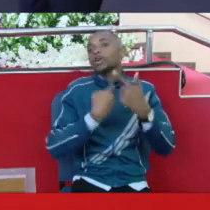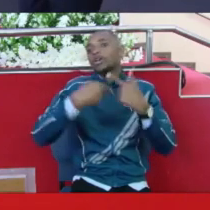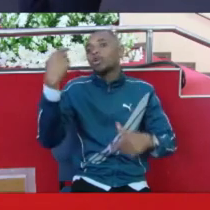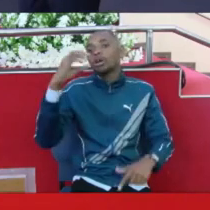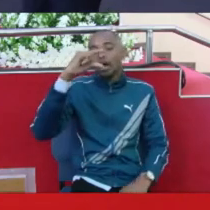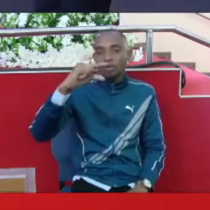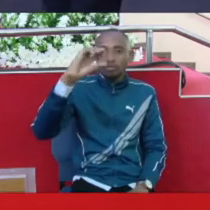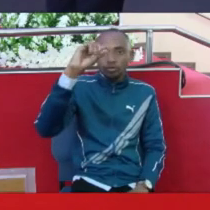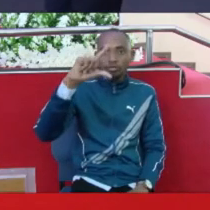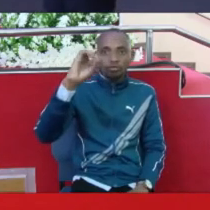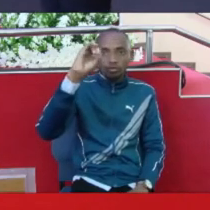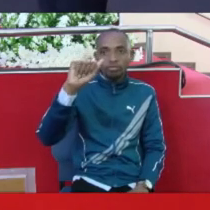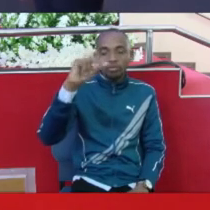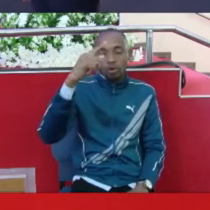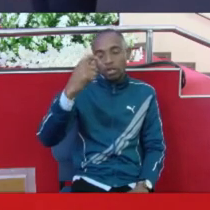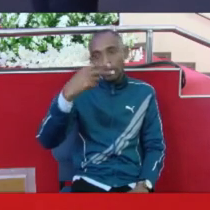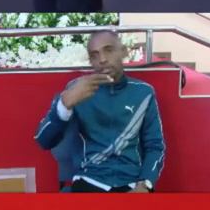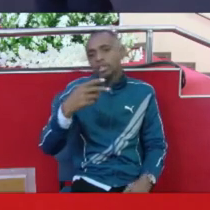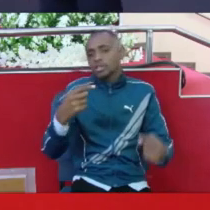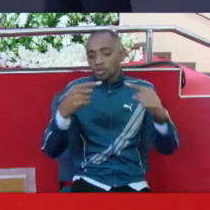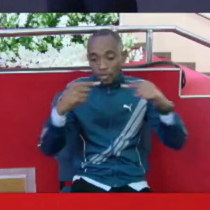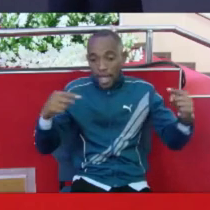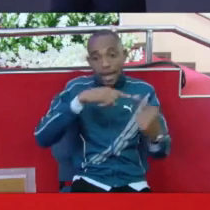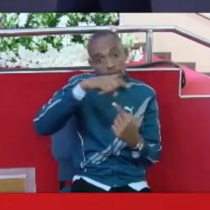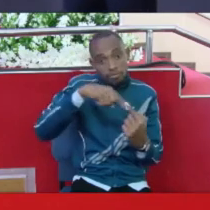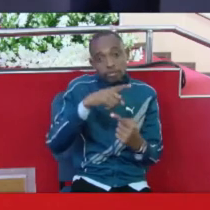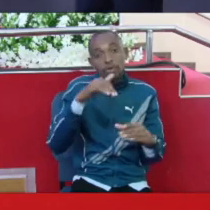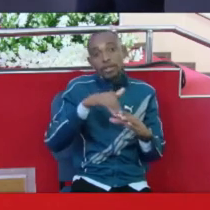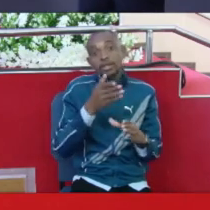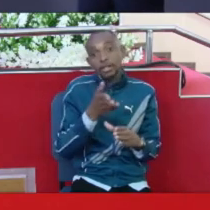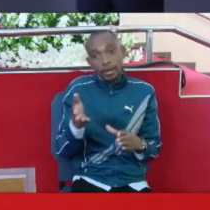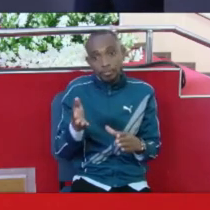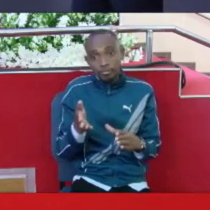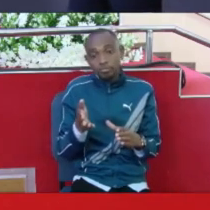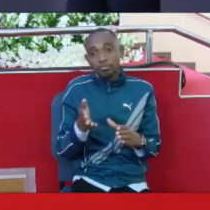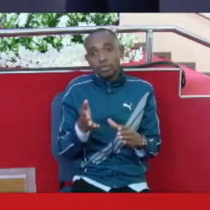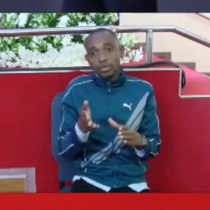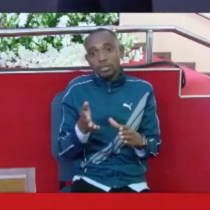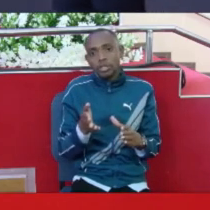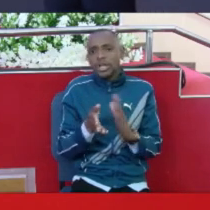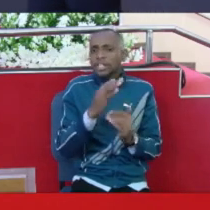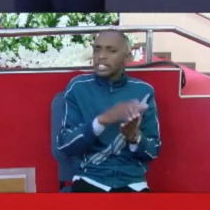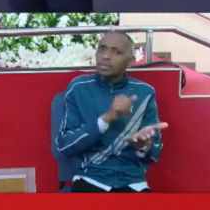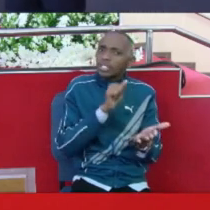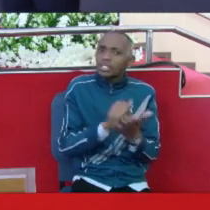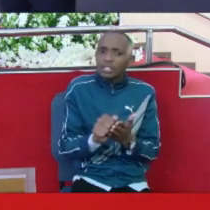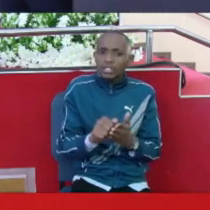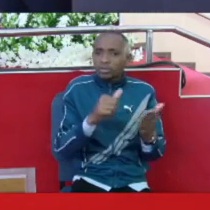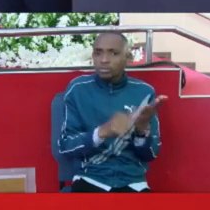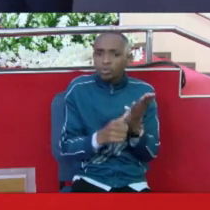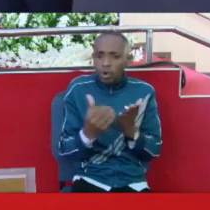Goliath. The enemy within him created some disastrous circumstances